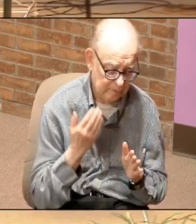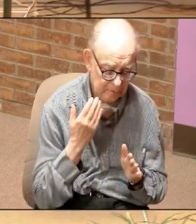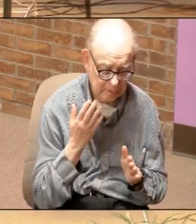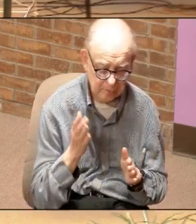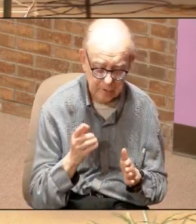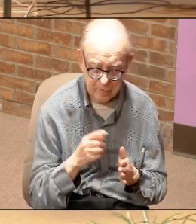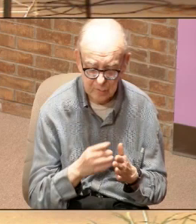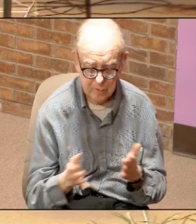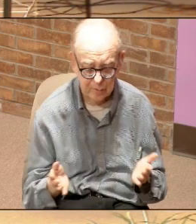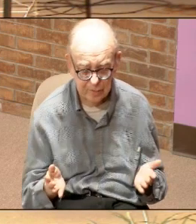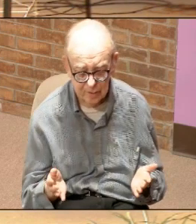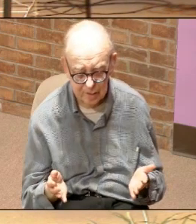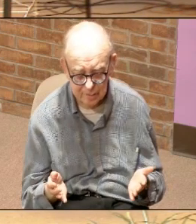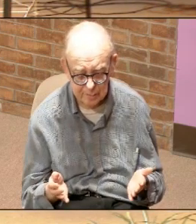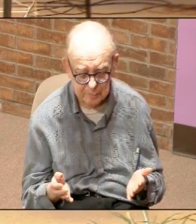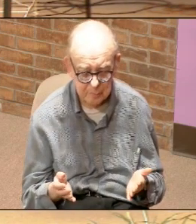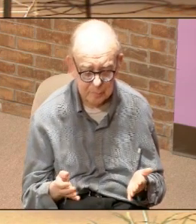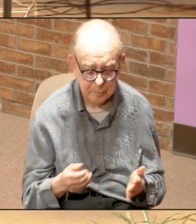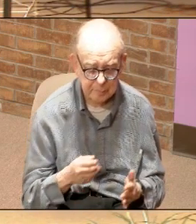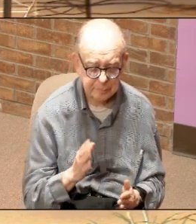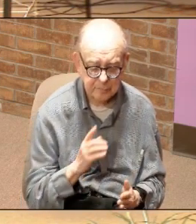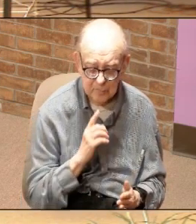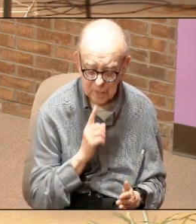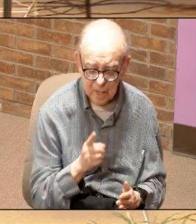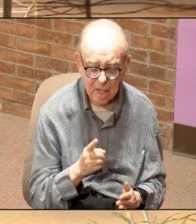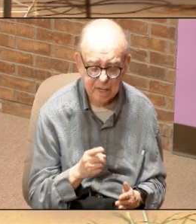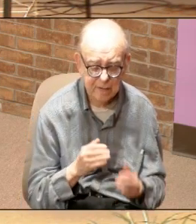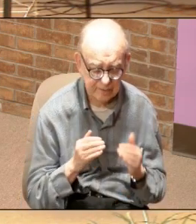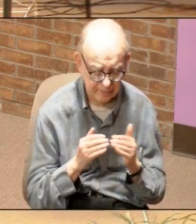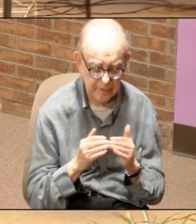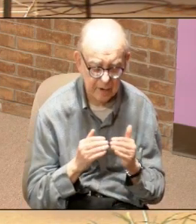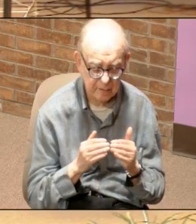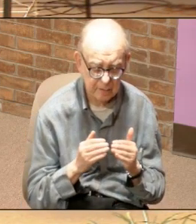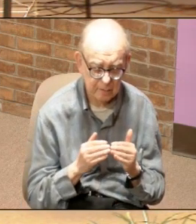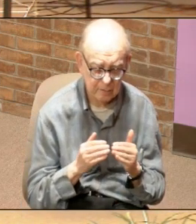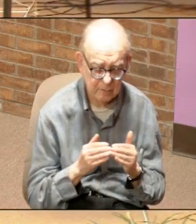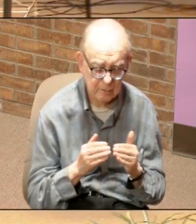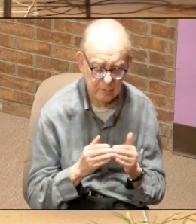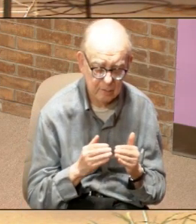the stuff. God is fair